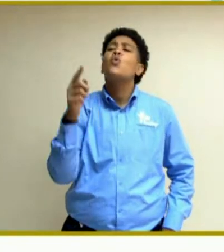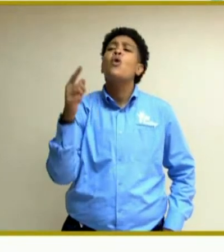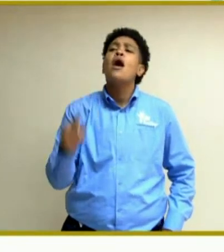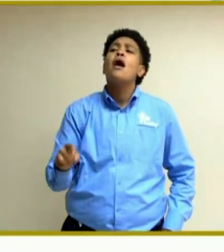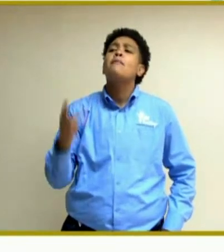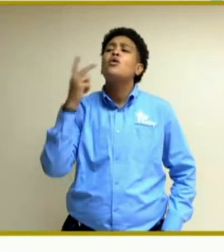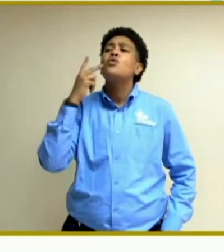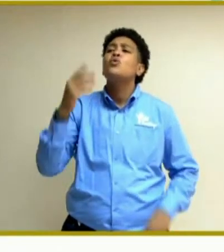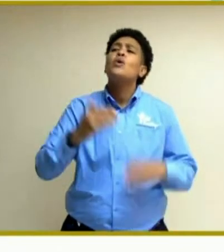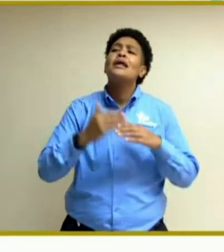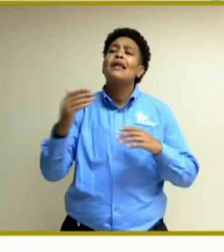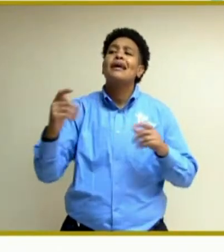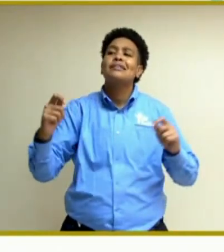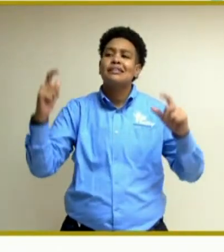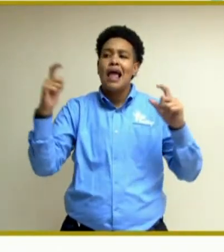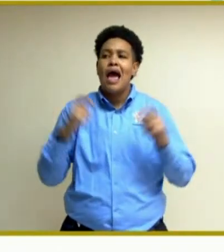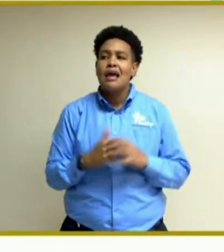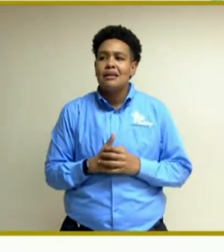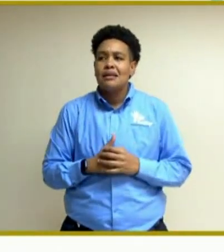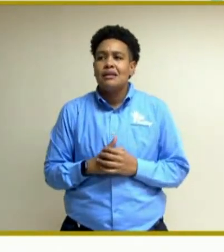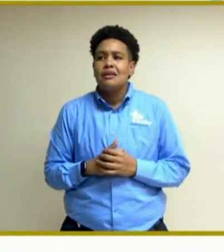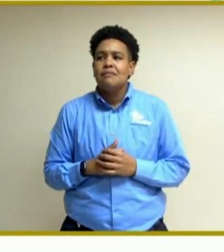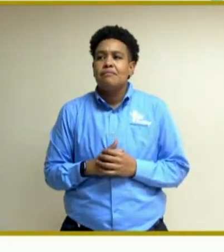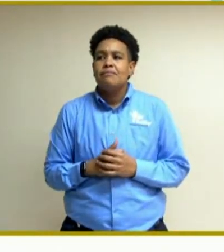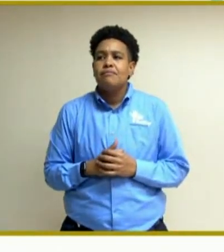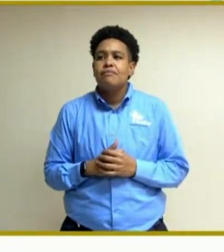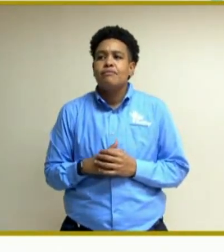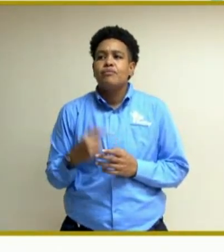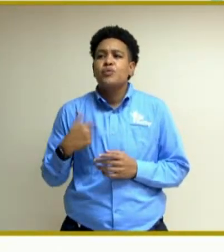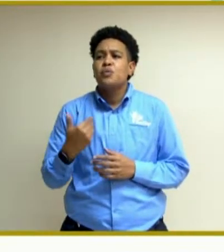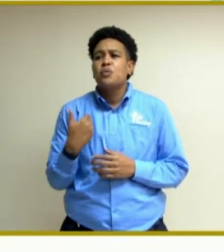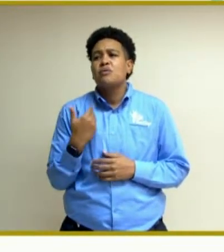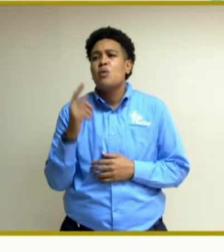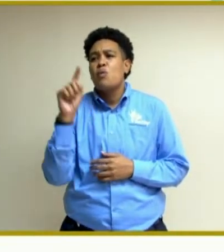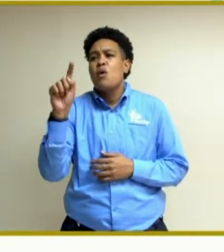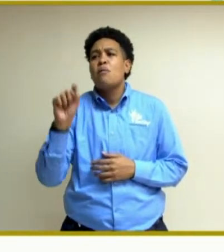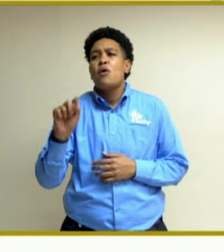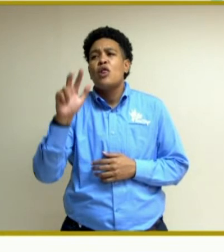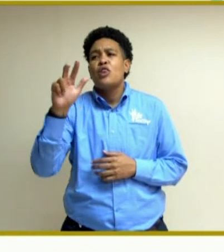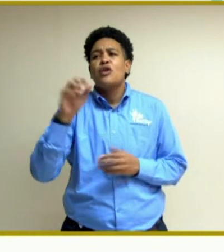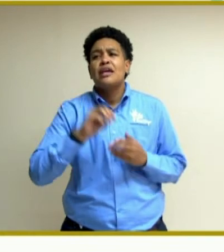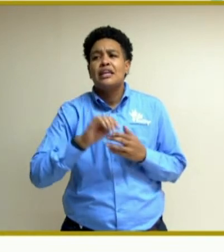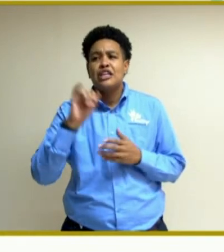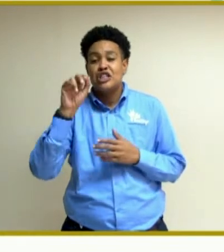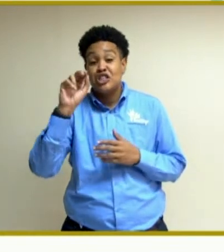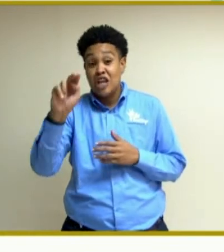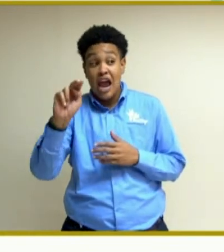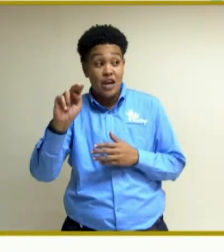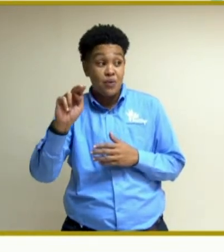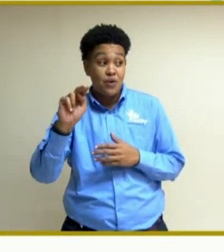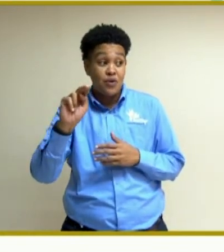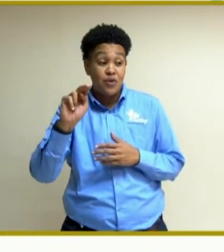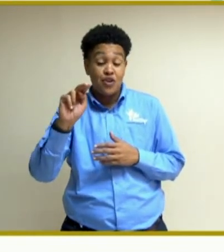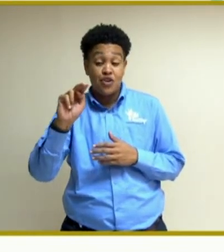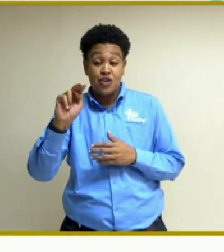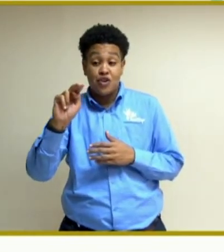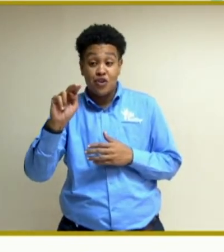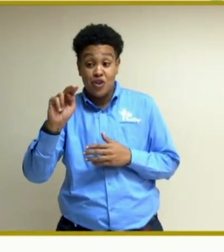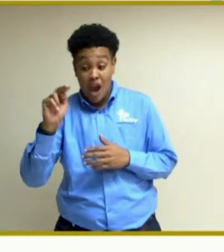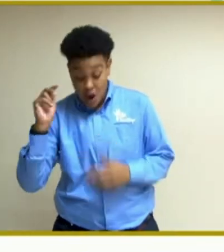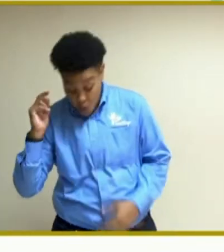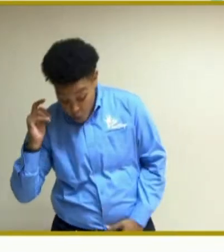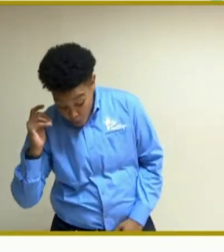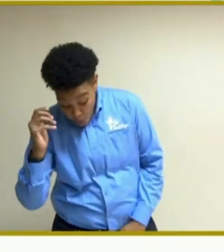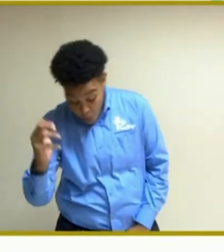at the next slide, we were at about 1.3 in January, and over